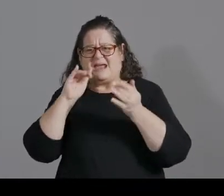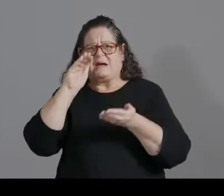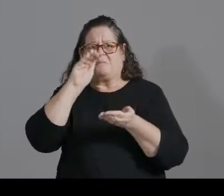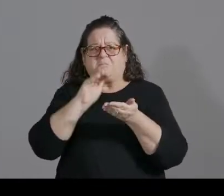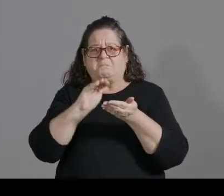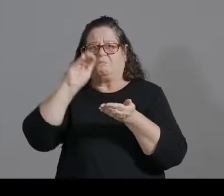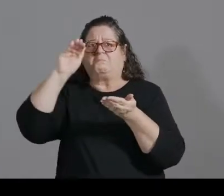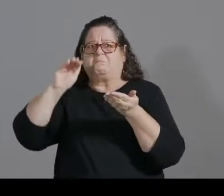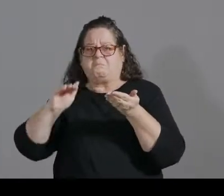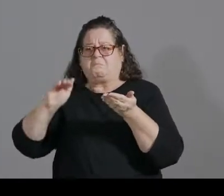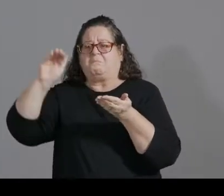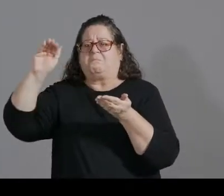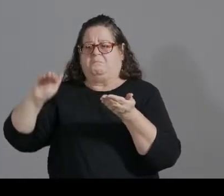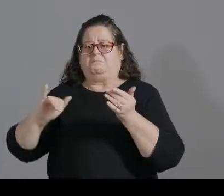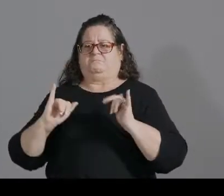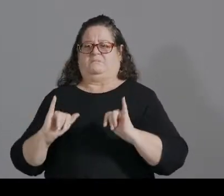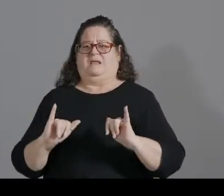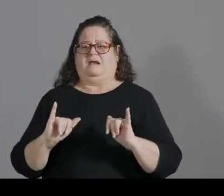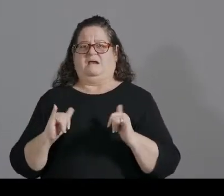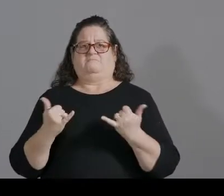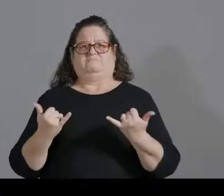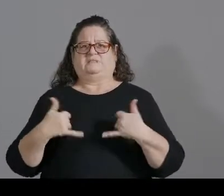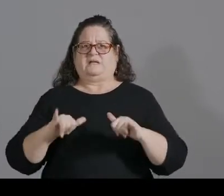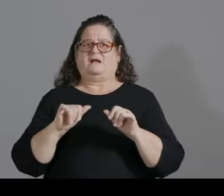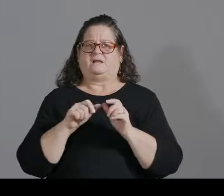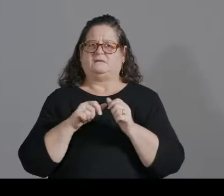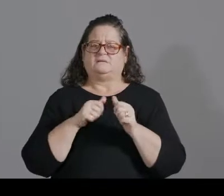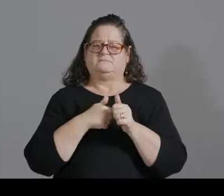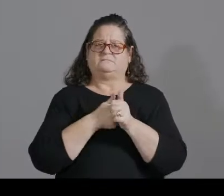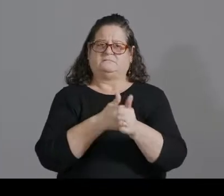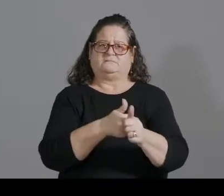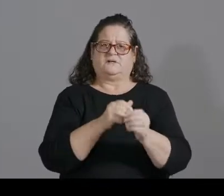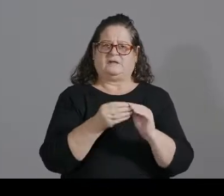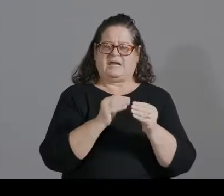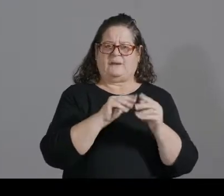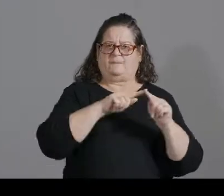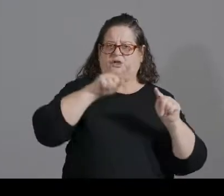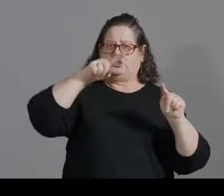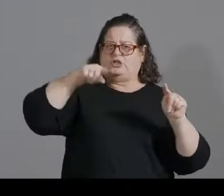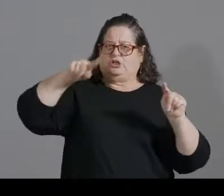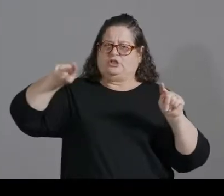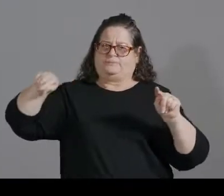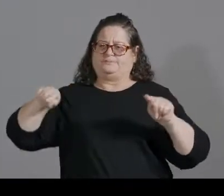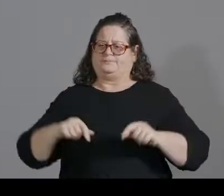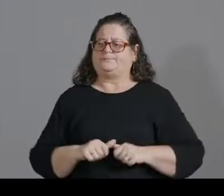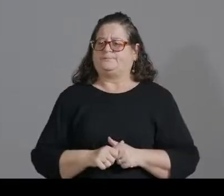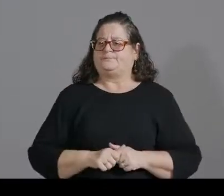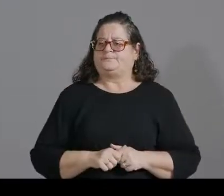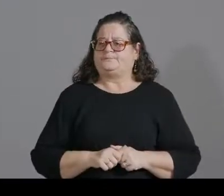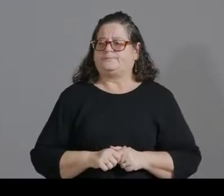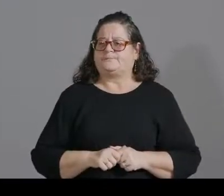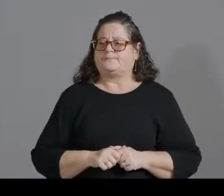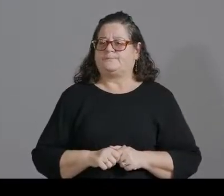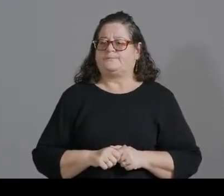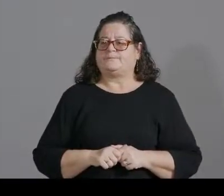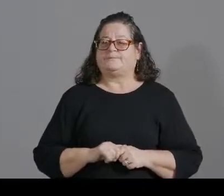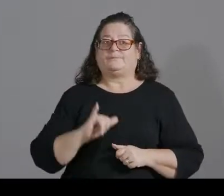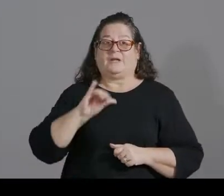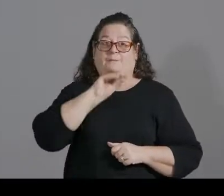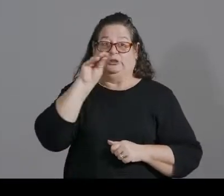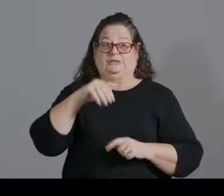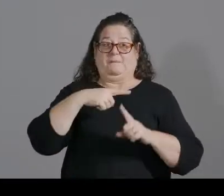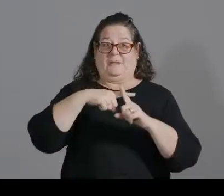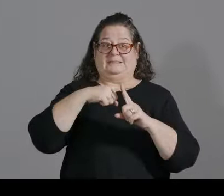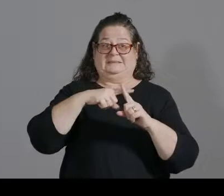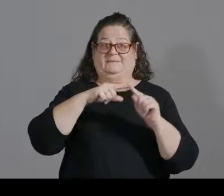today. Next slide. This is our percent positivity of the total tests